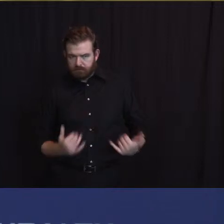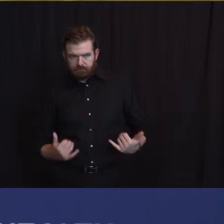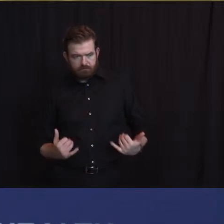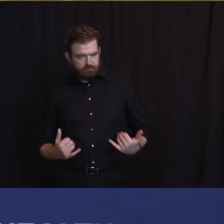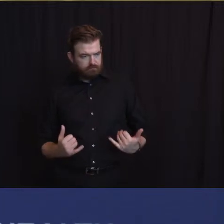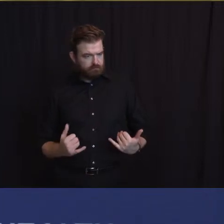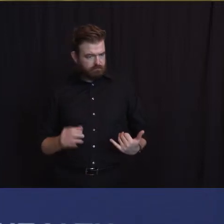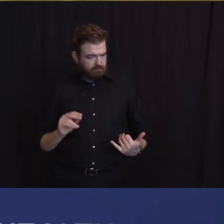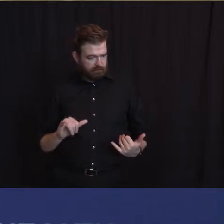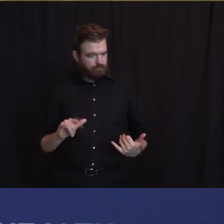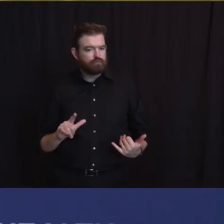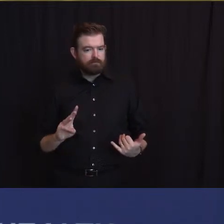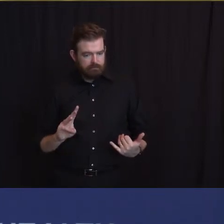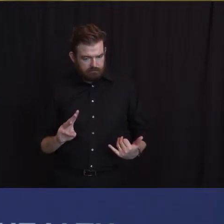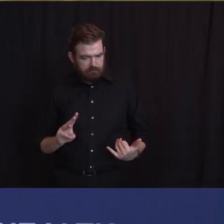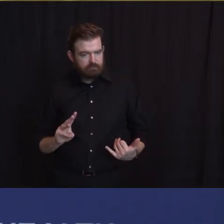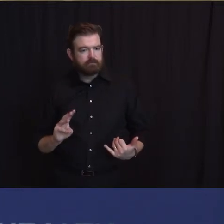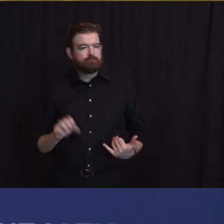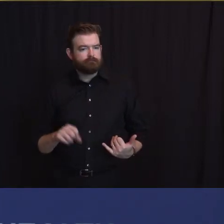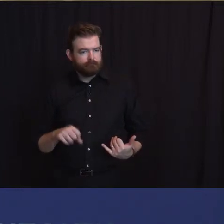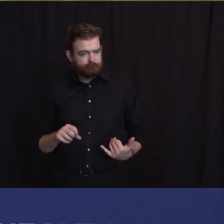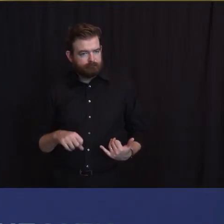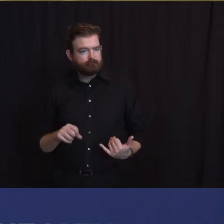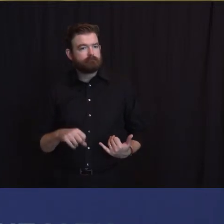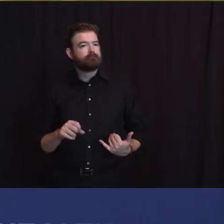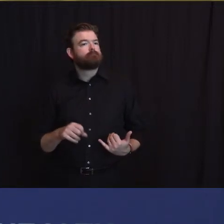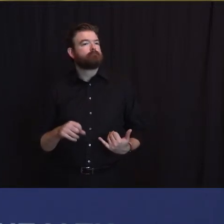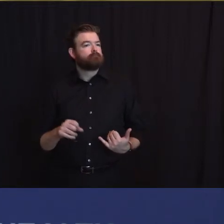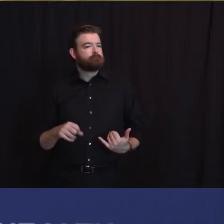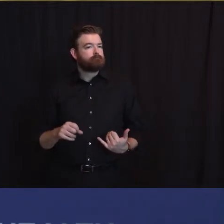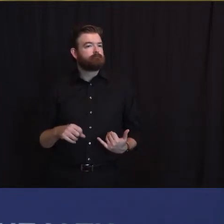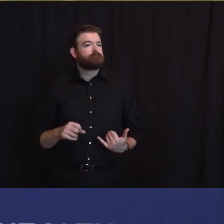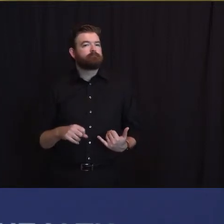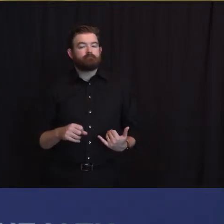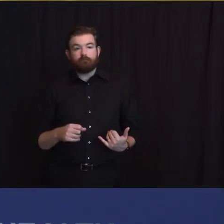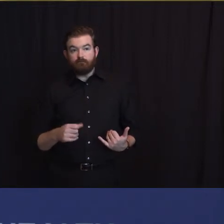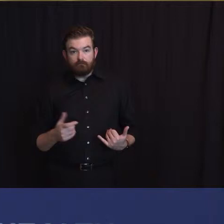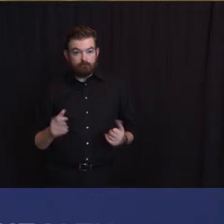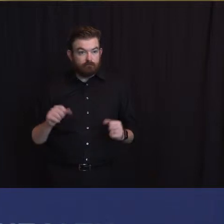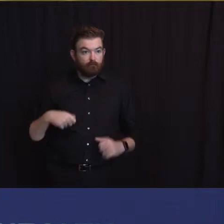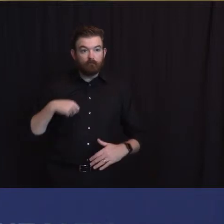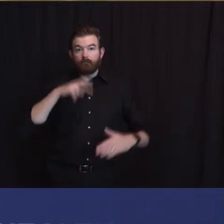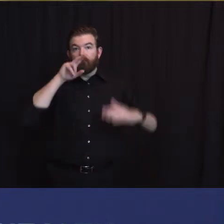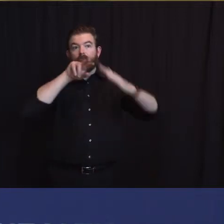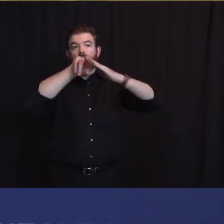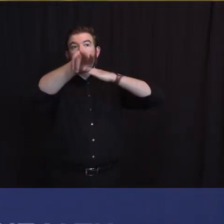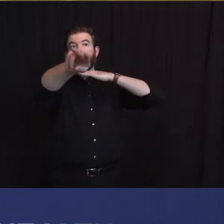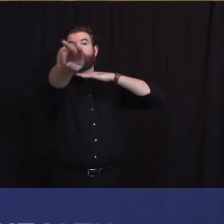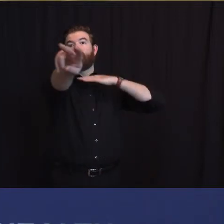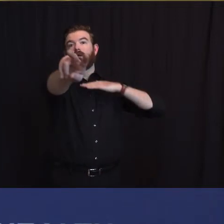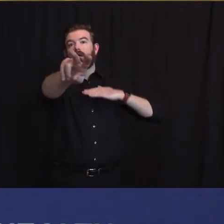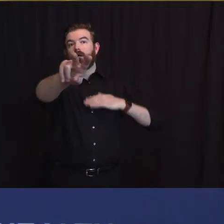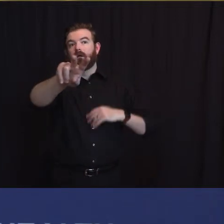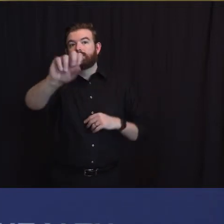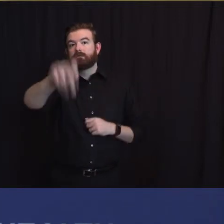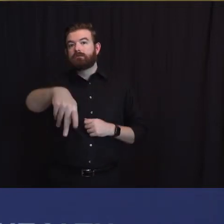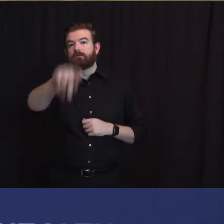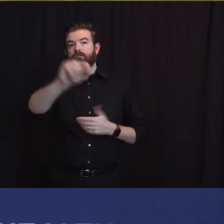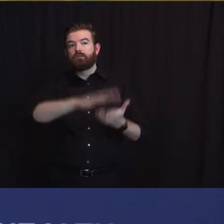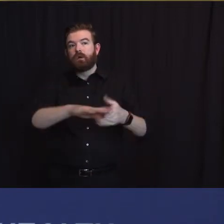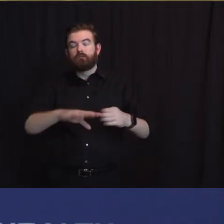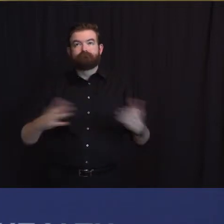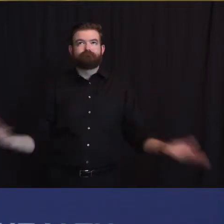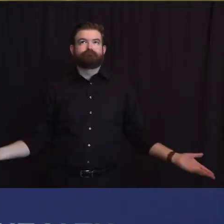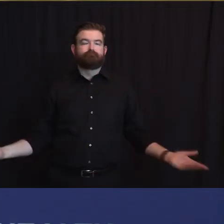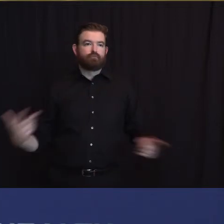school looks like on September 5th. That's basically 3.5 months from now. I've been asked at this moment in time,